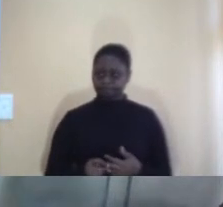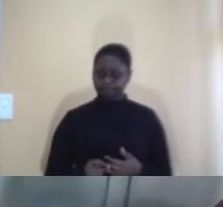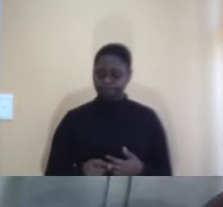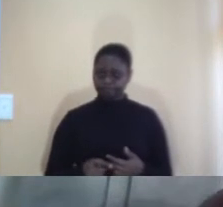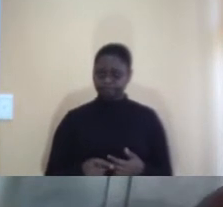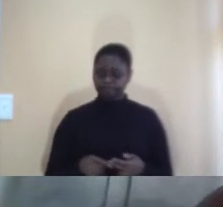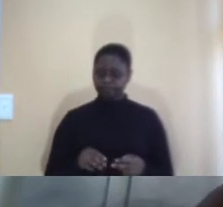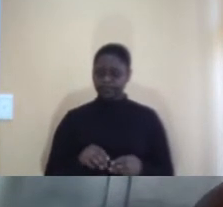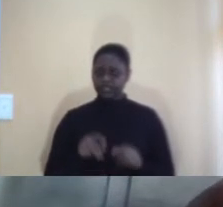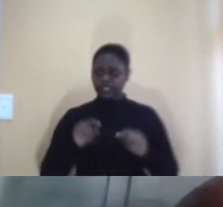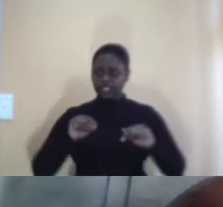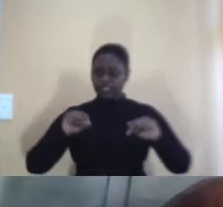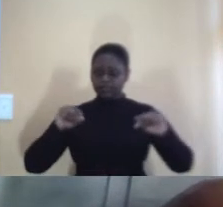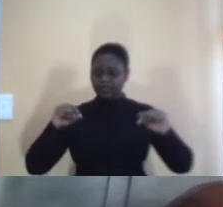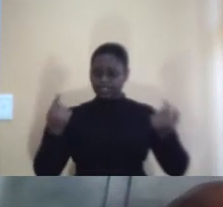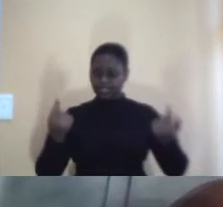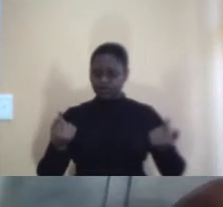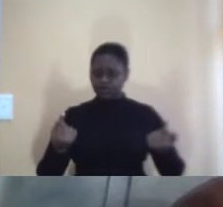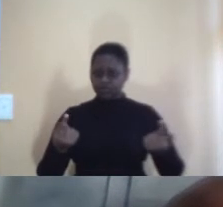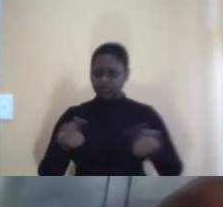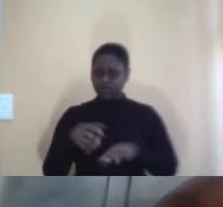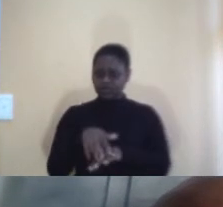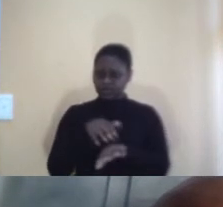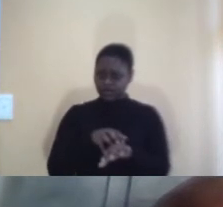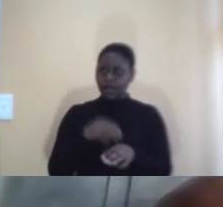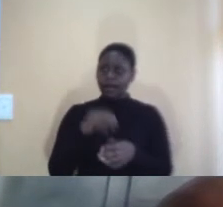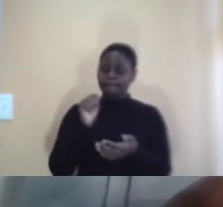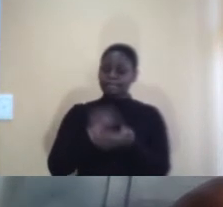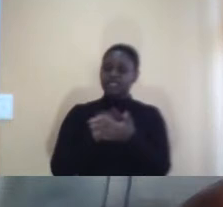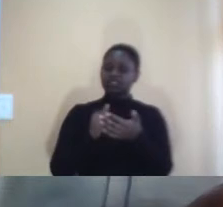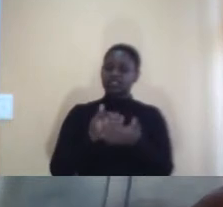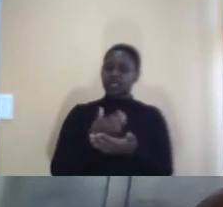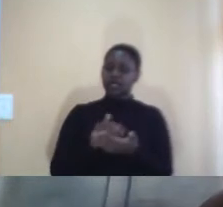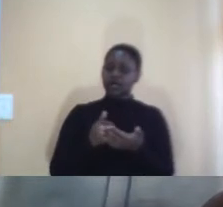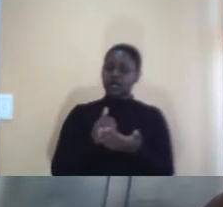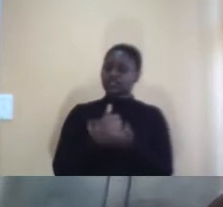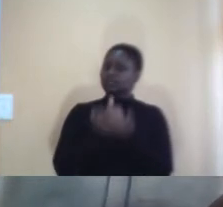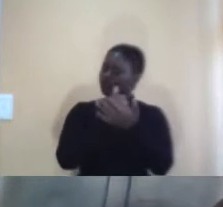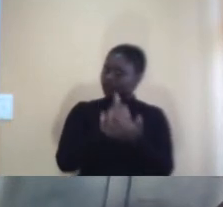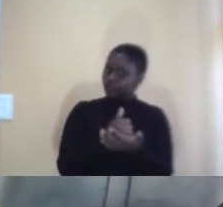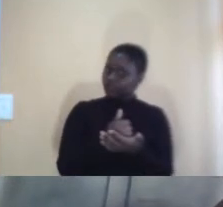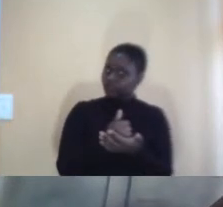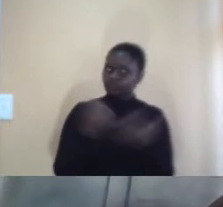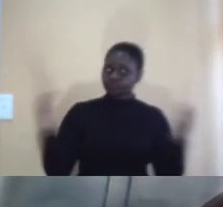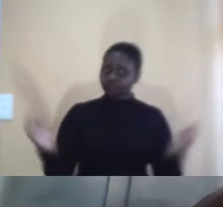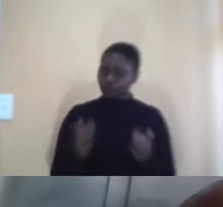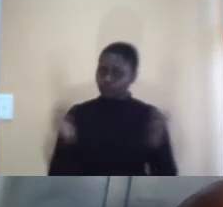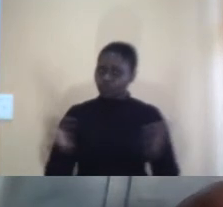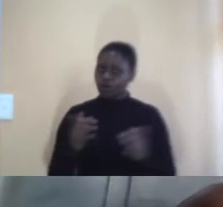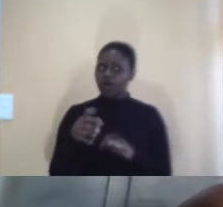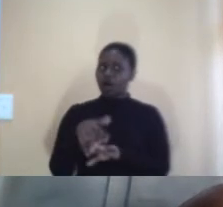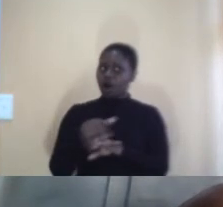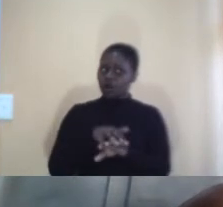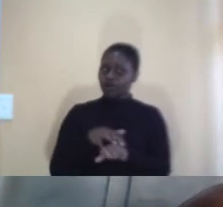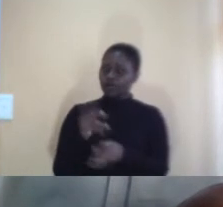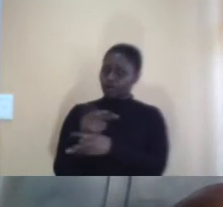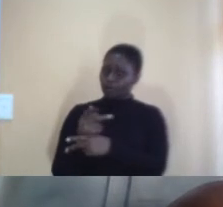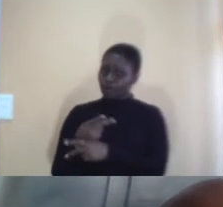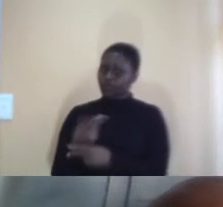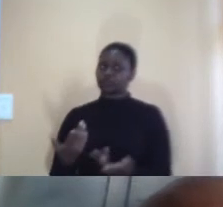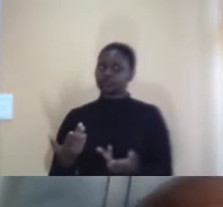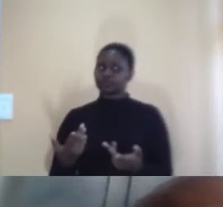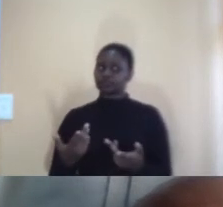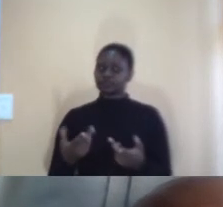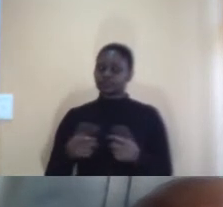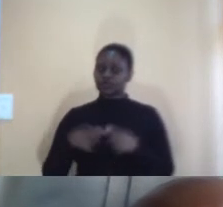they will not be able to farm. They must be assisted to keep their farm productive.